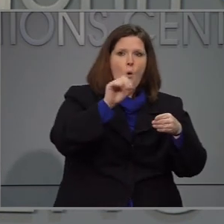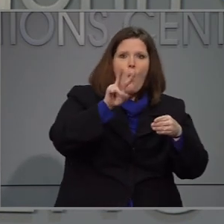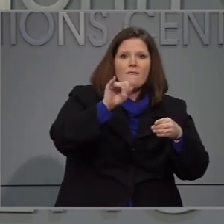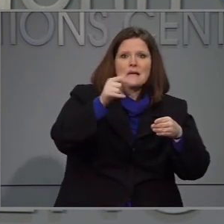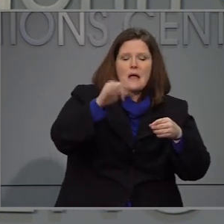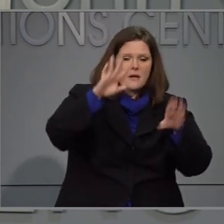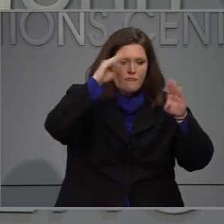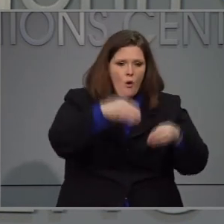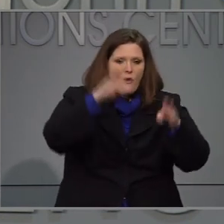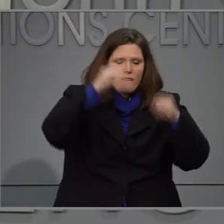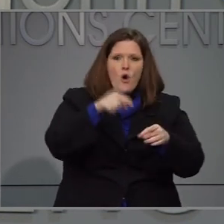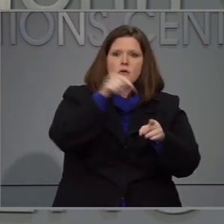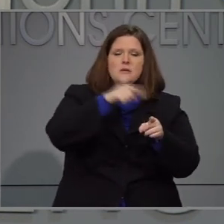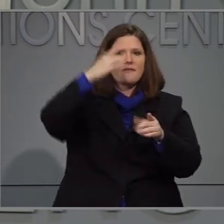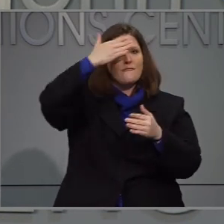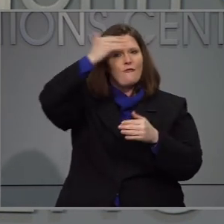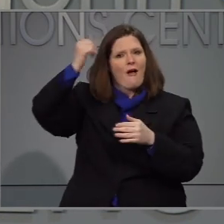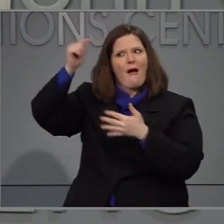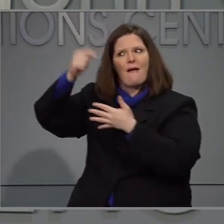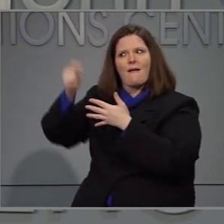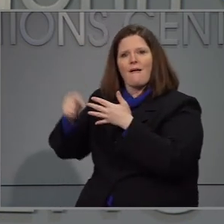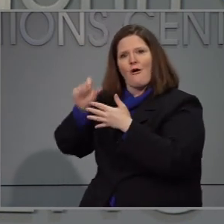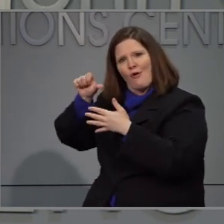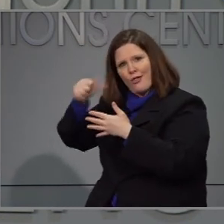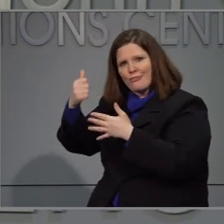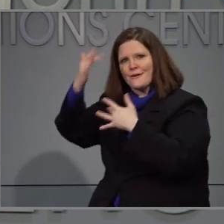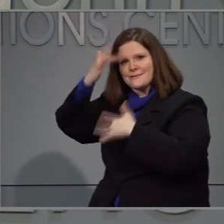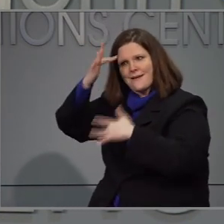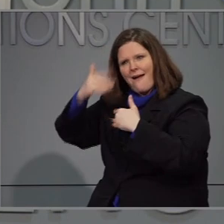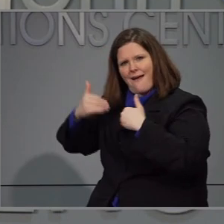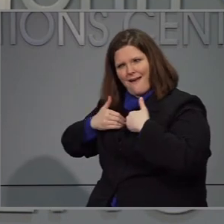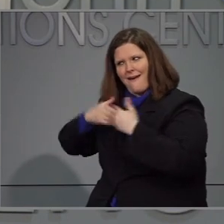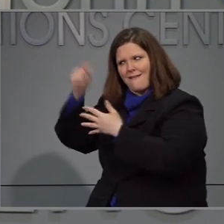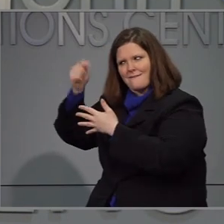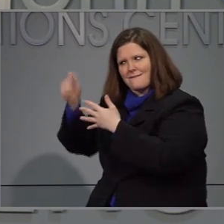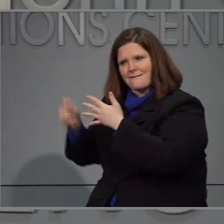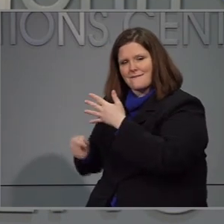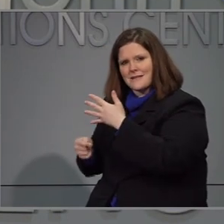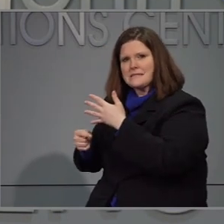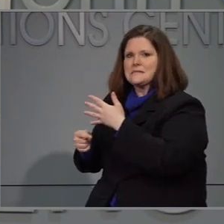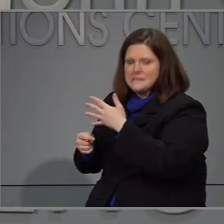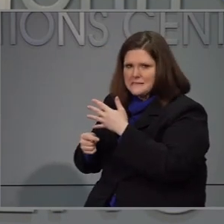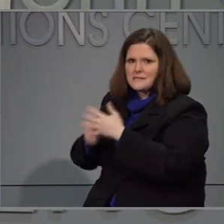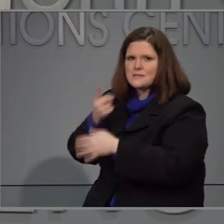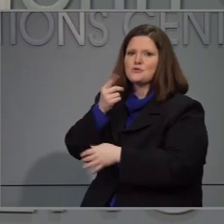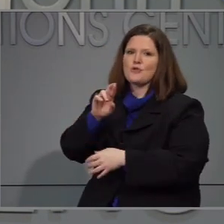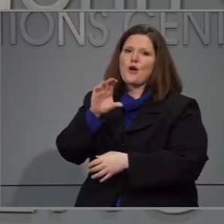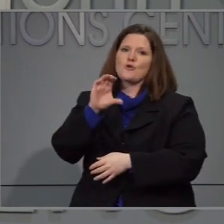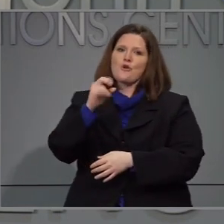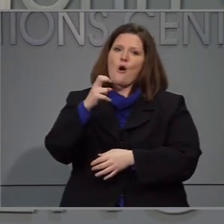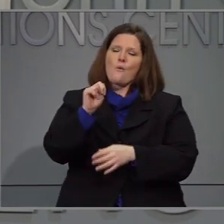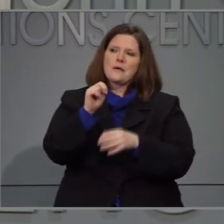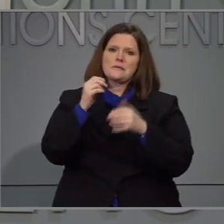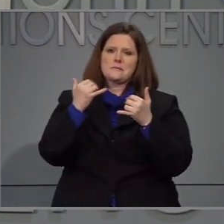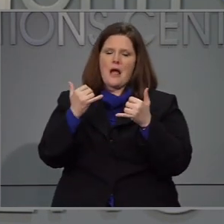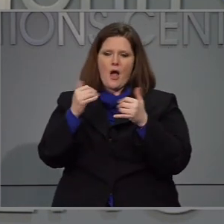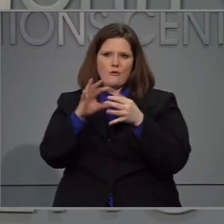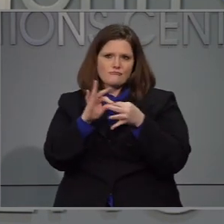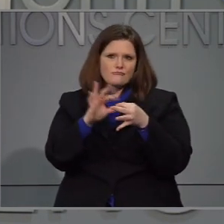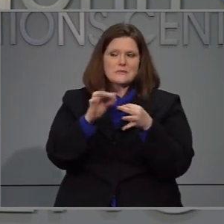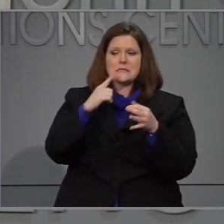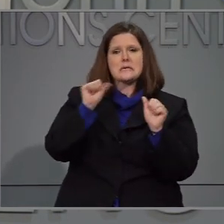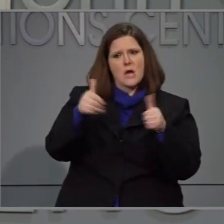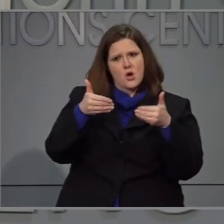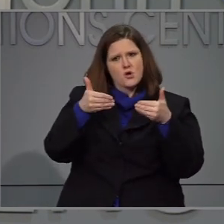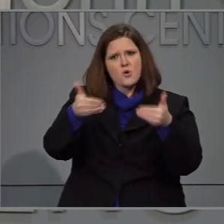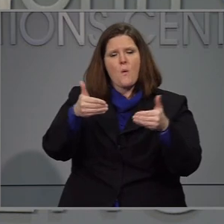already the team is working through that. Some of our hospitals are starting to do more kinds of surgeries like